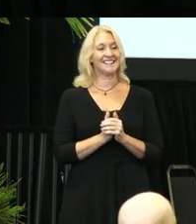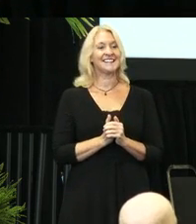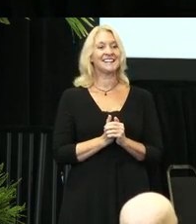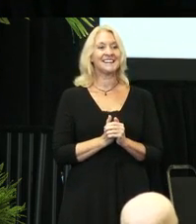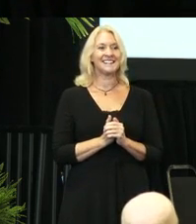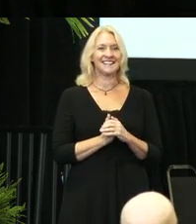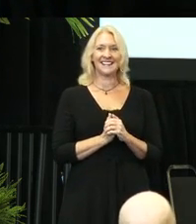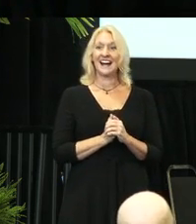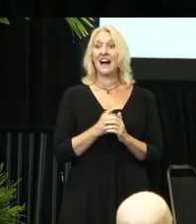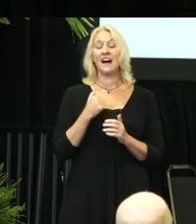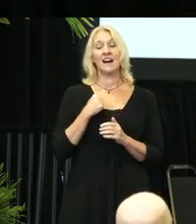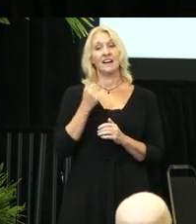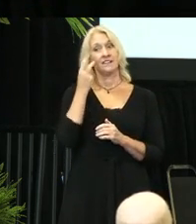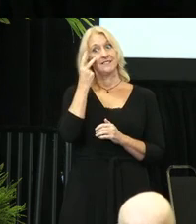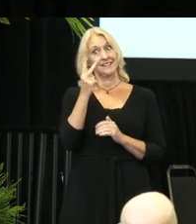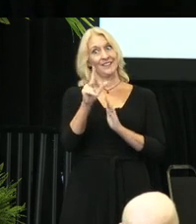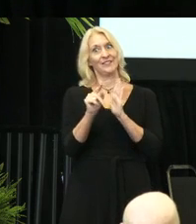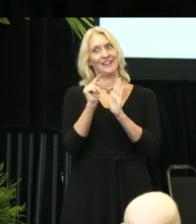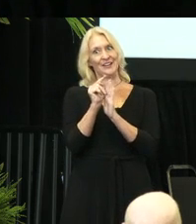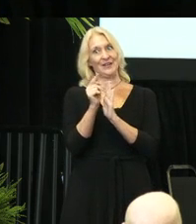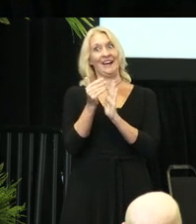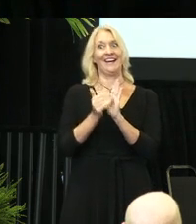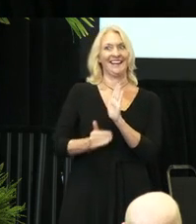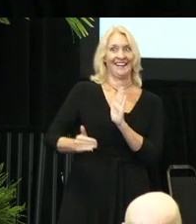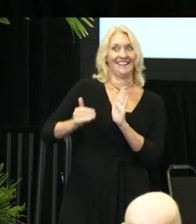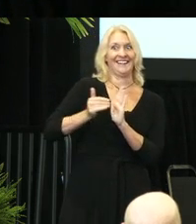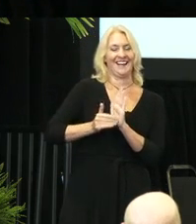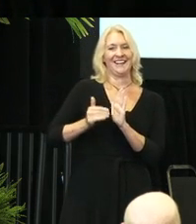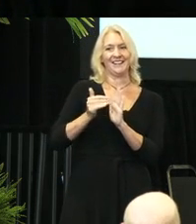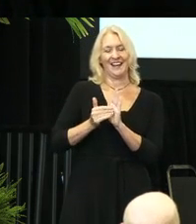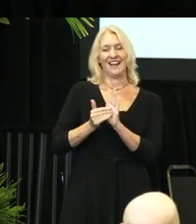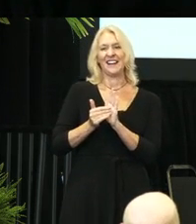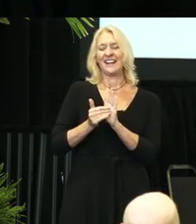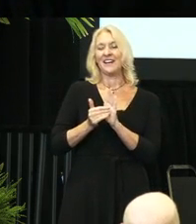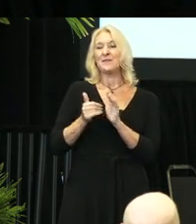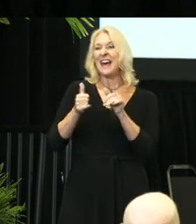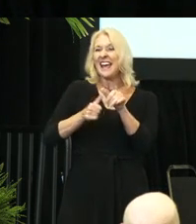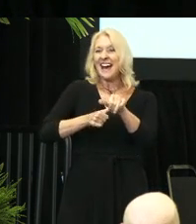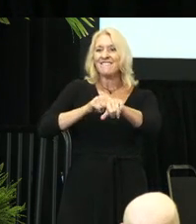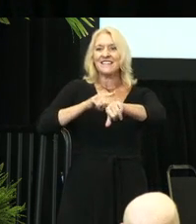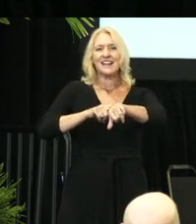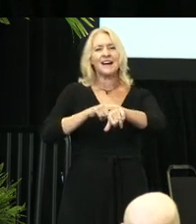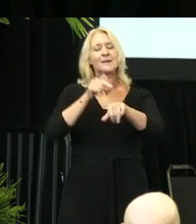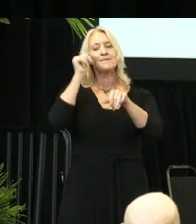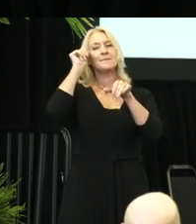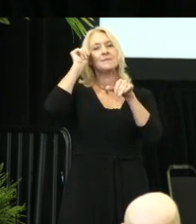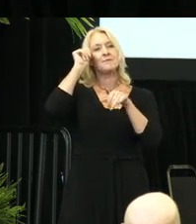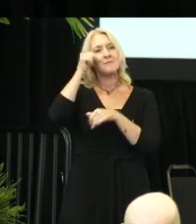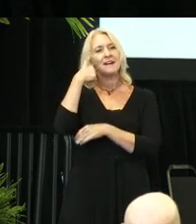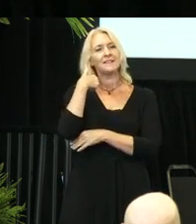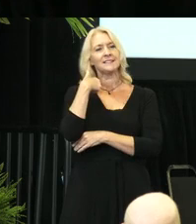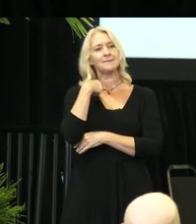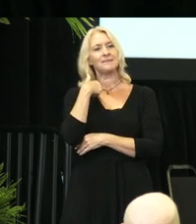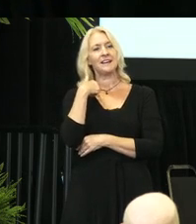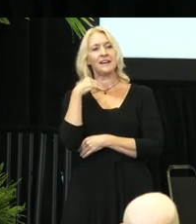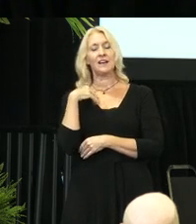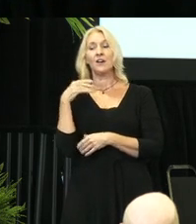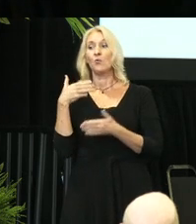And I have watched it time and time again, and I'm reminded that what I look for is what I will